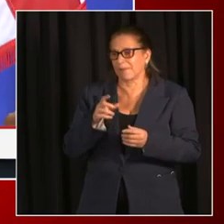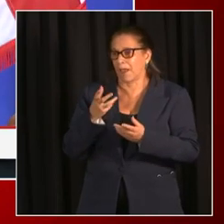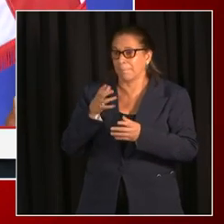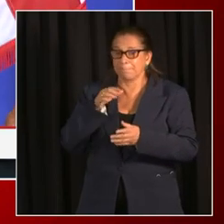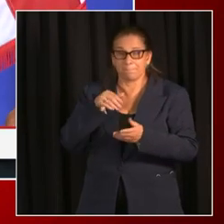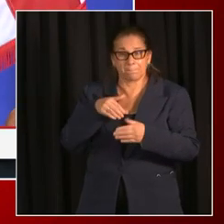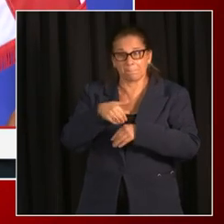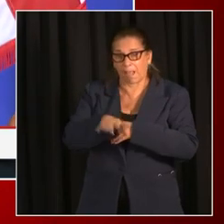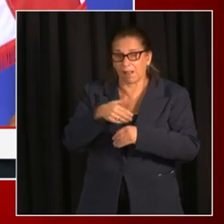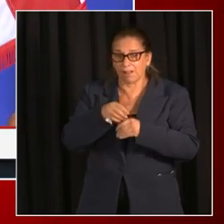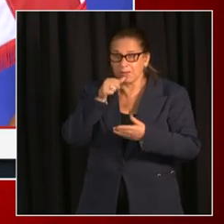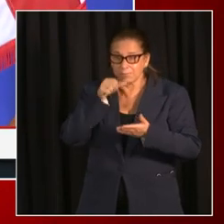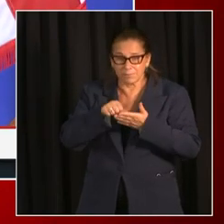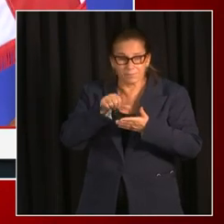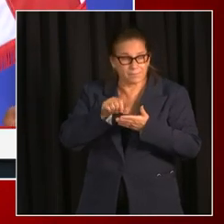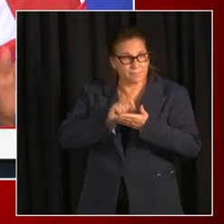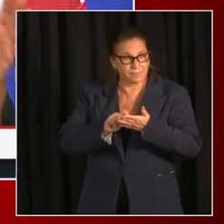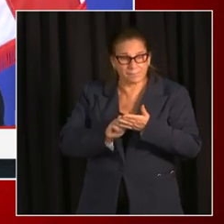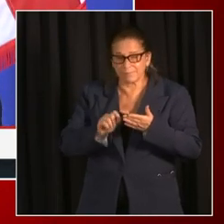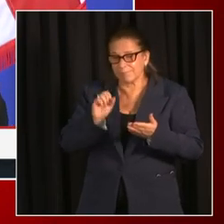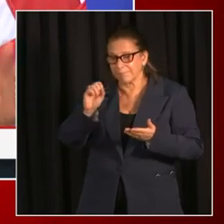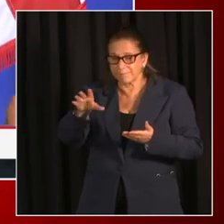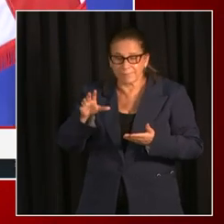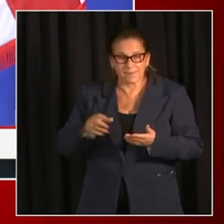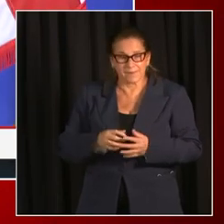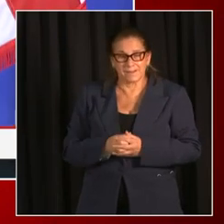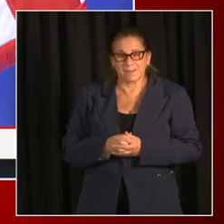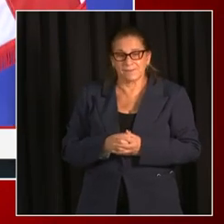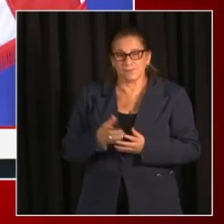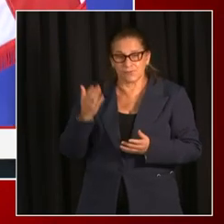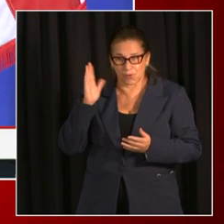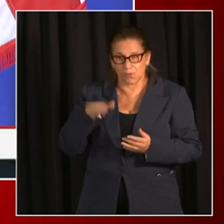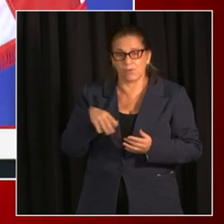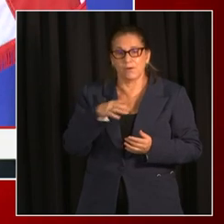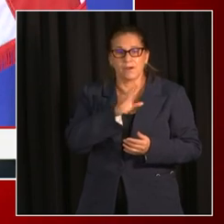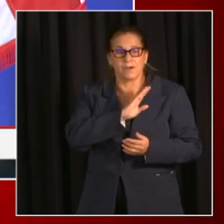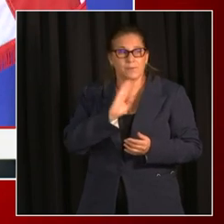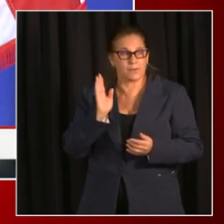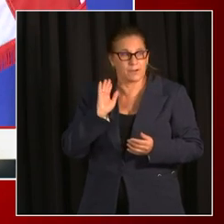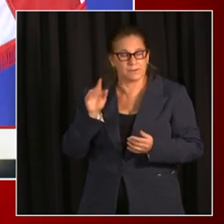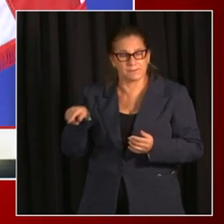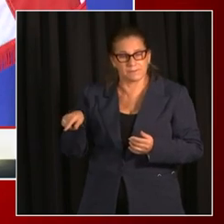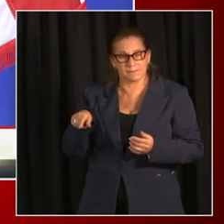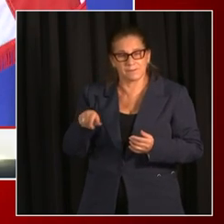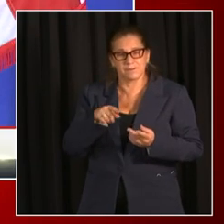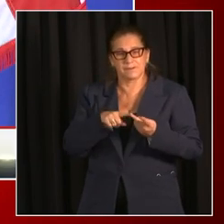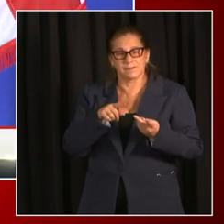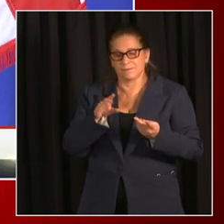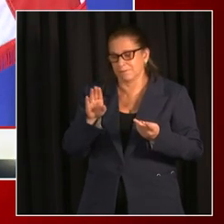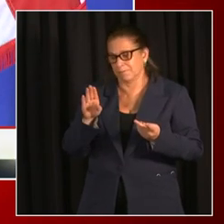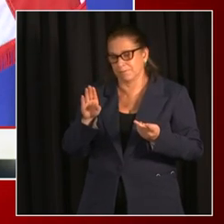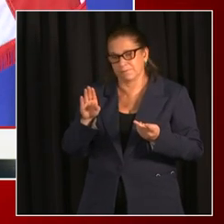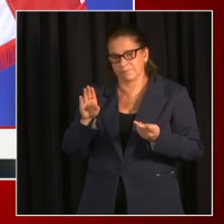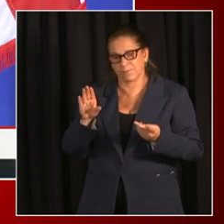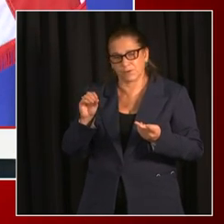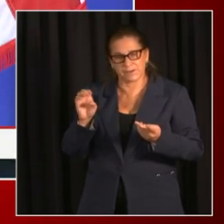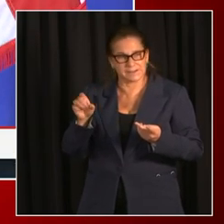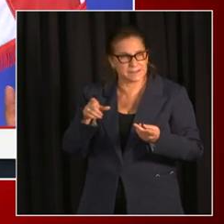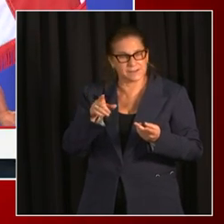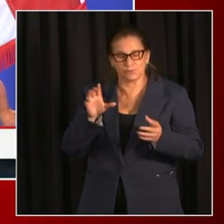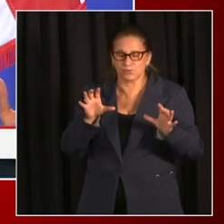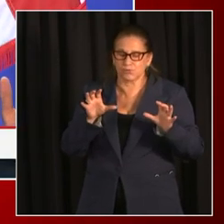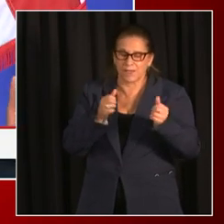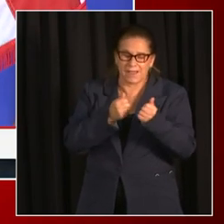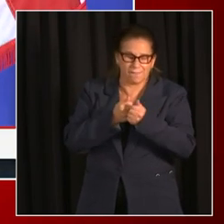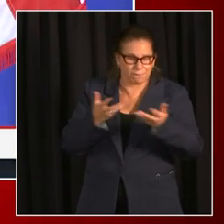we're not in a normal world. And I know that our board and staff at BOEE are going to do everything possible